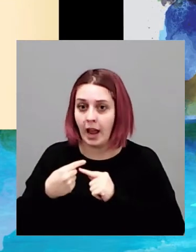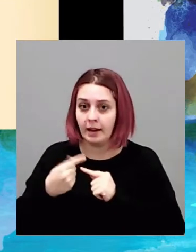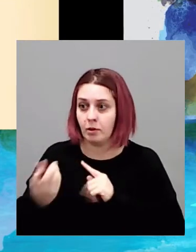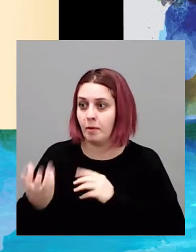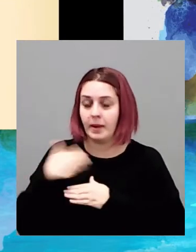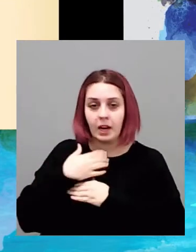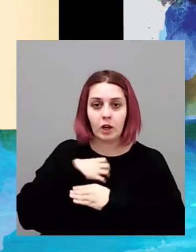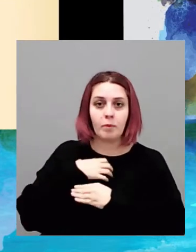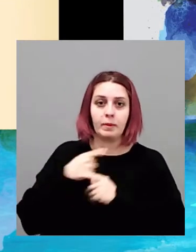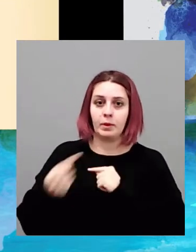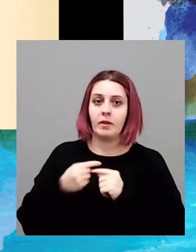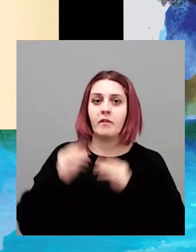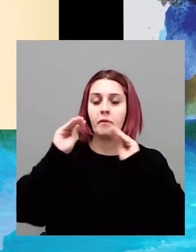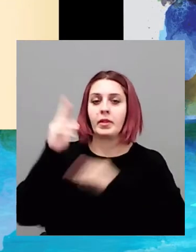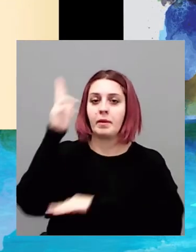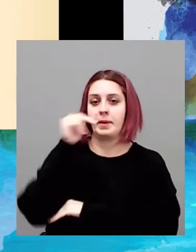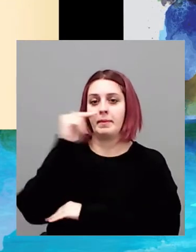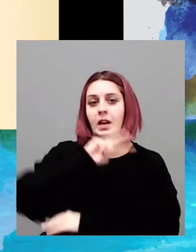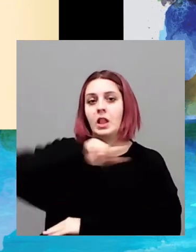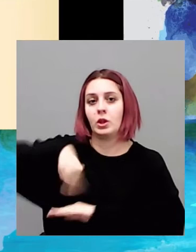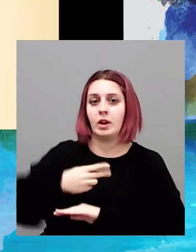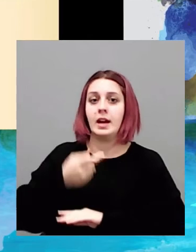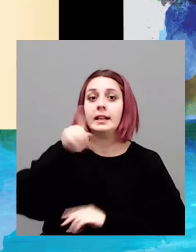During the pandemic, this was done online.